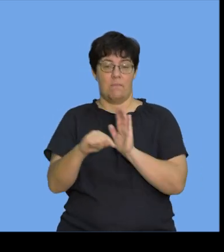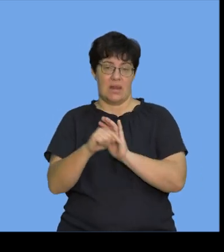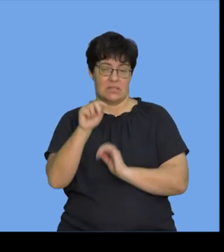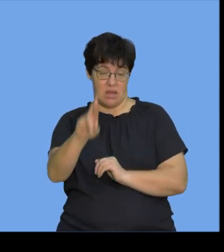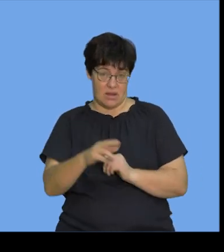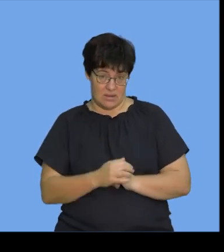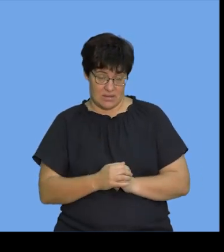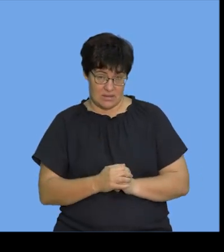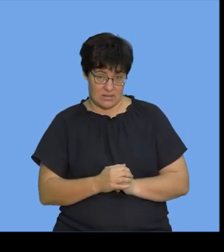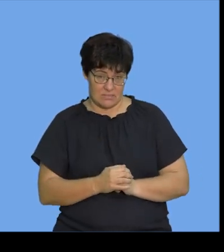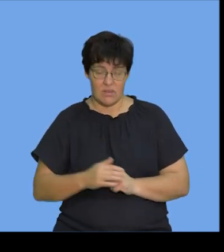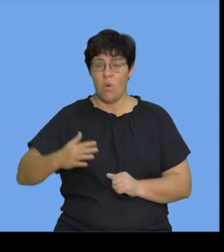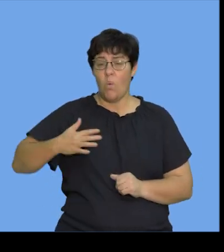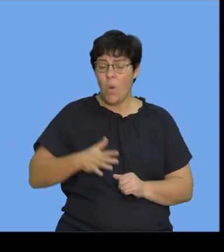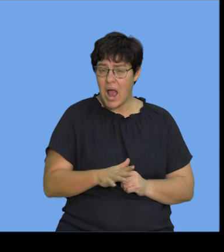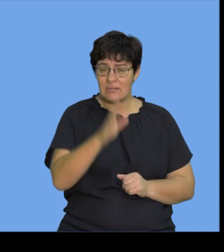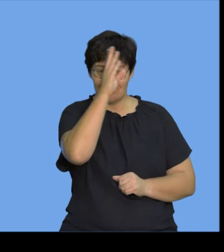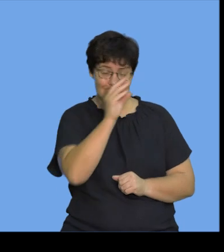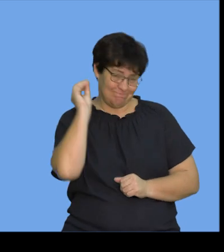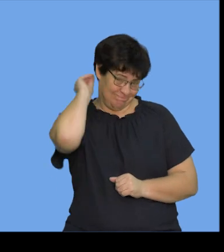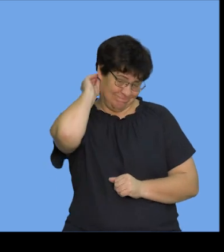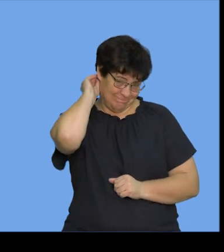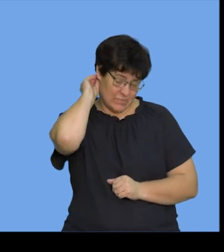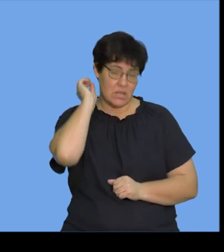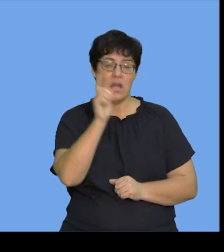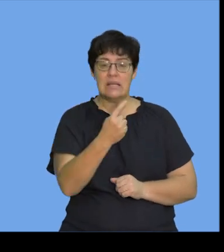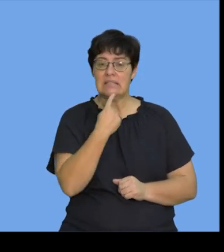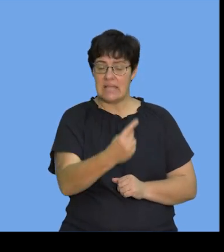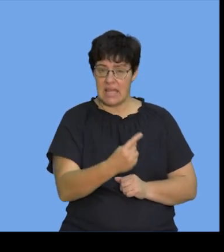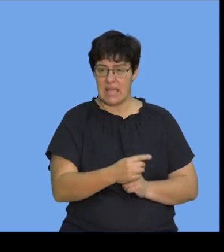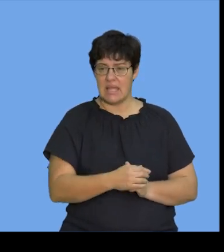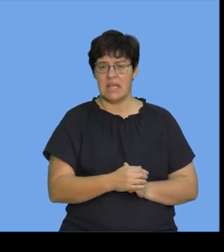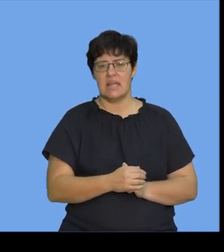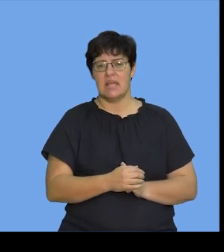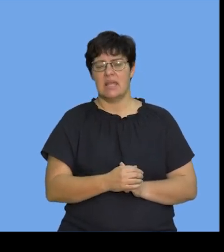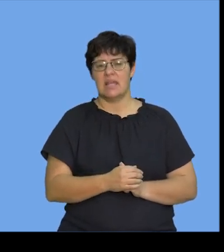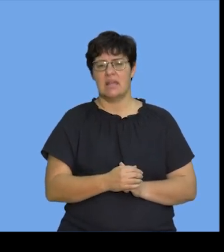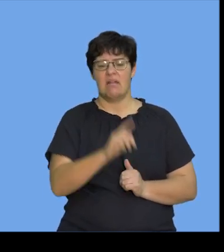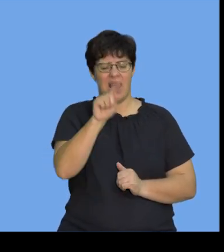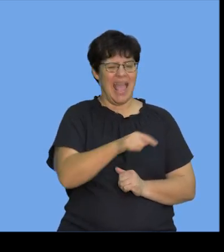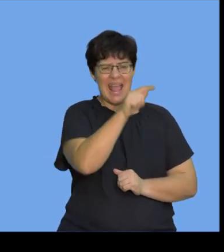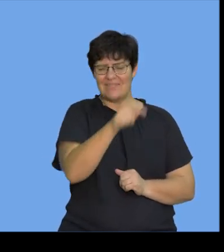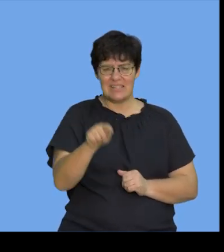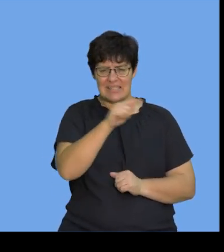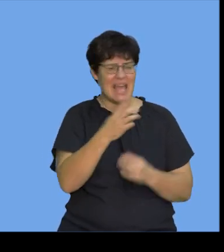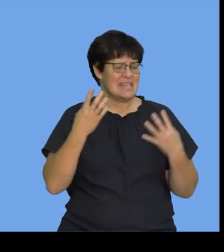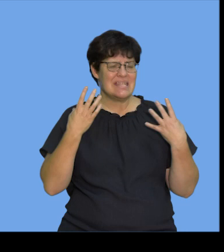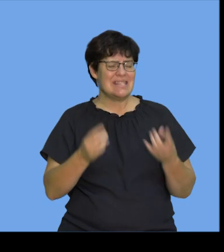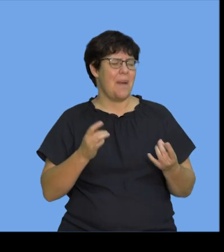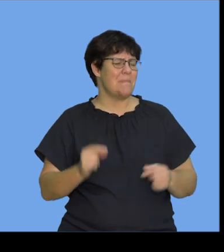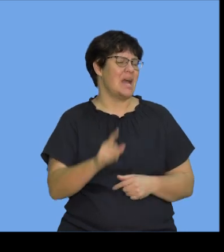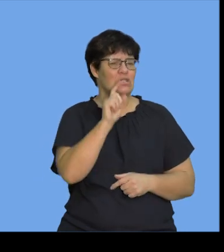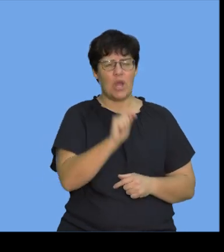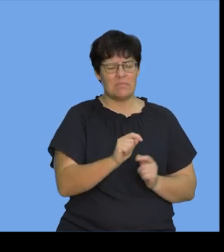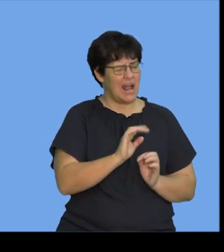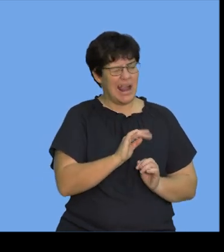one thing that I want you to please note here is when I say infinity, I'm talking about a number of terms that